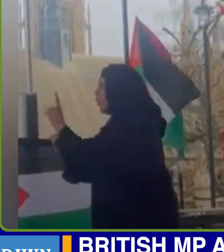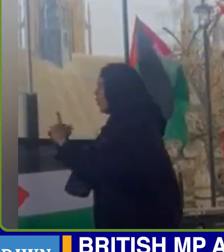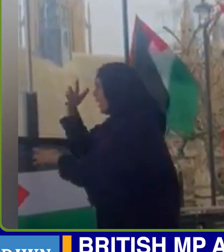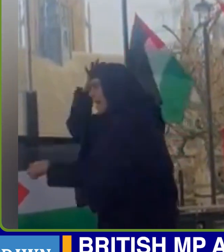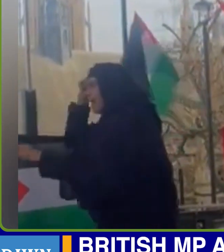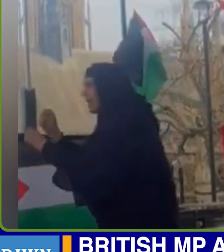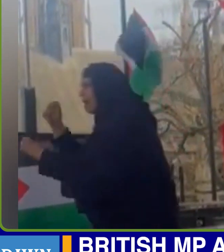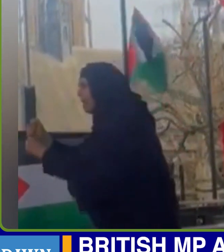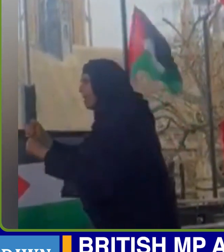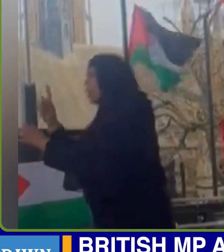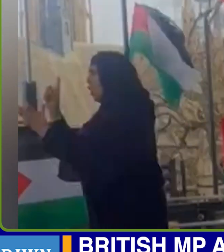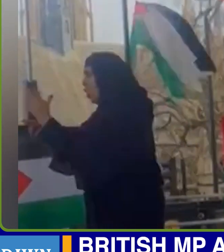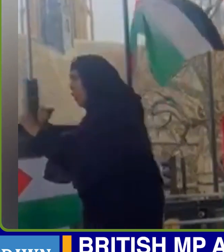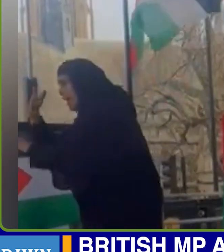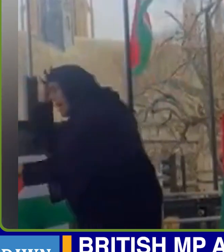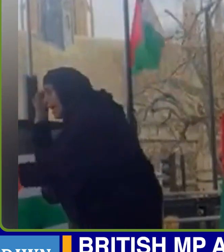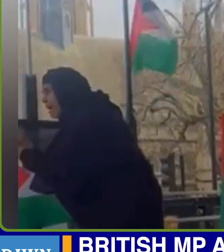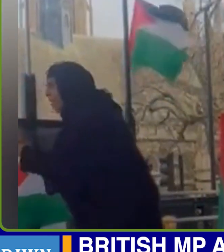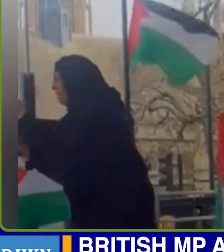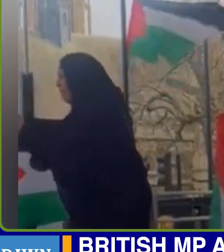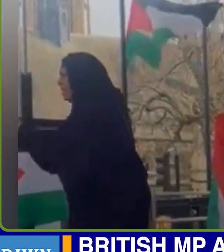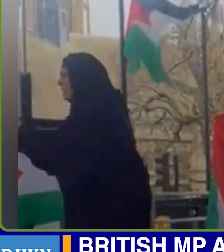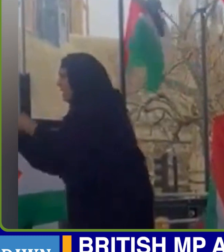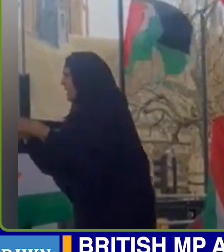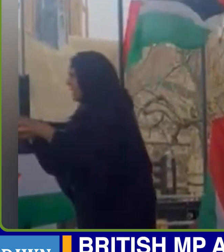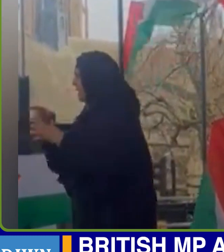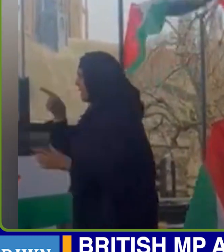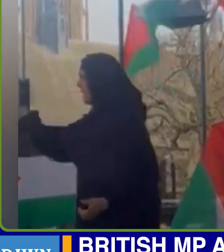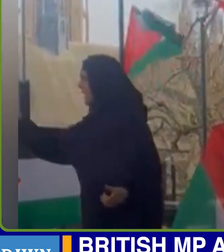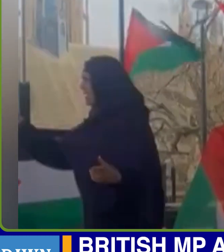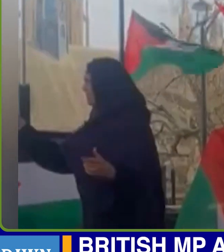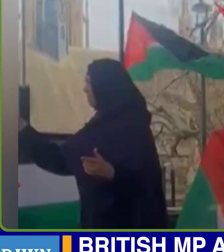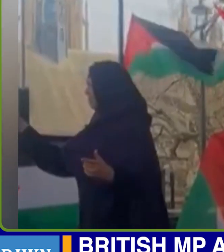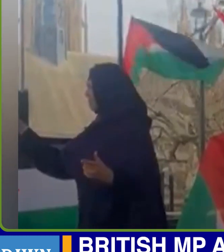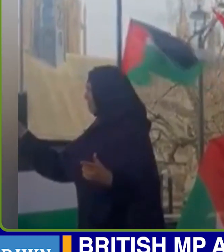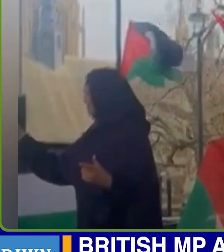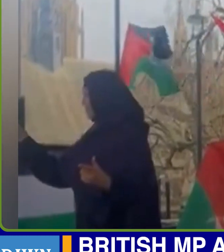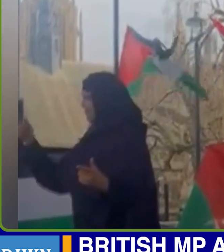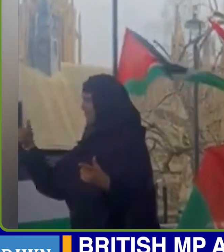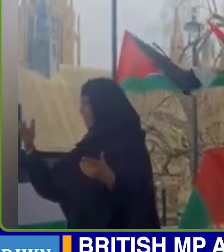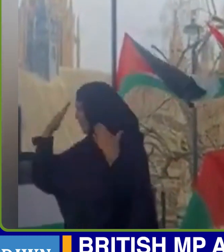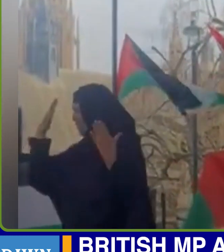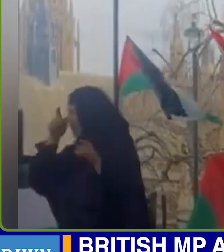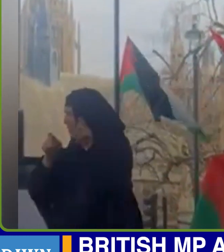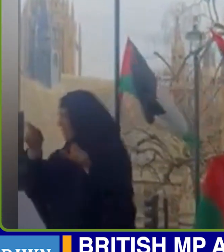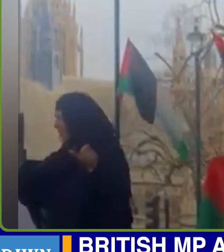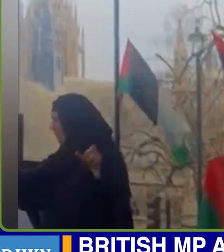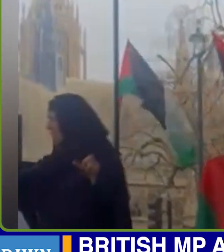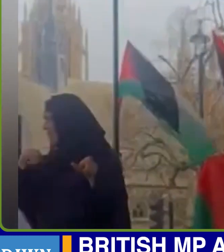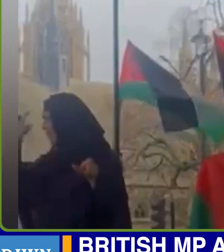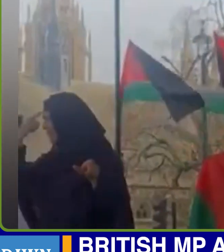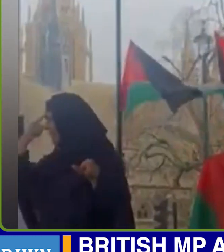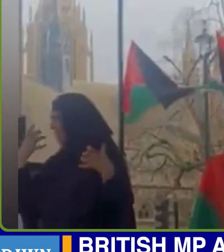The UK government and the political establishment are completely out of sync with the British people.